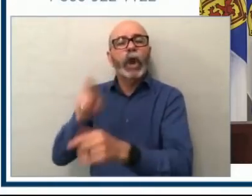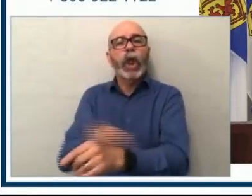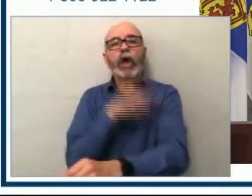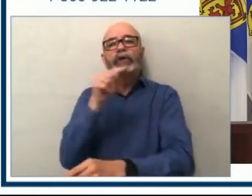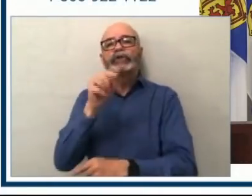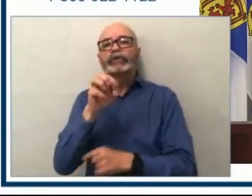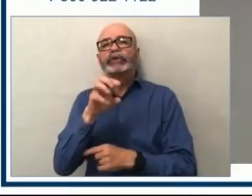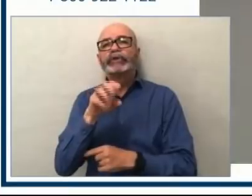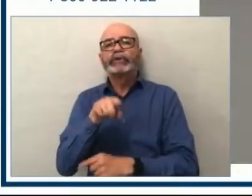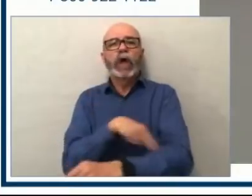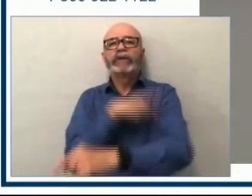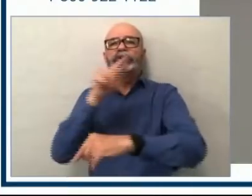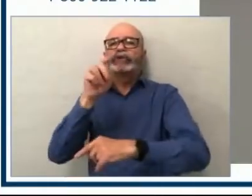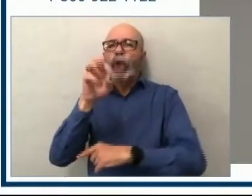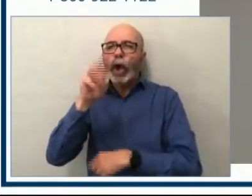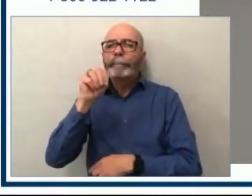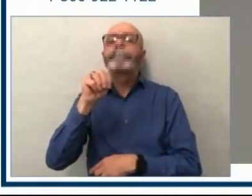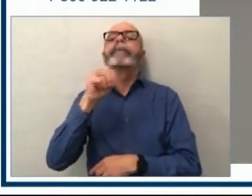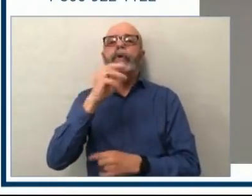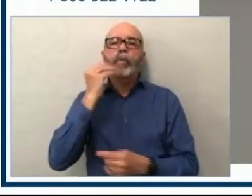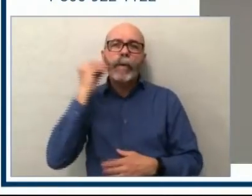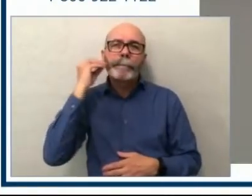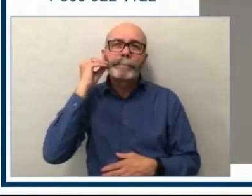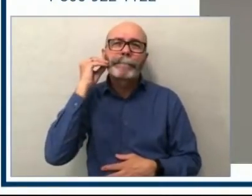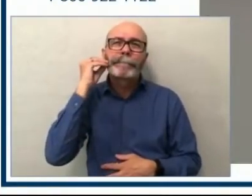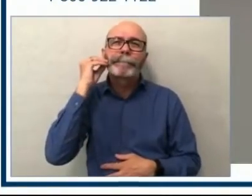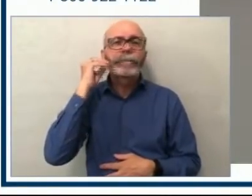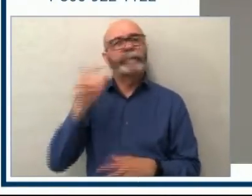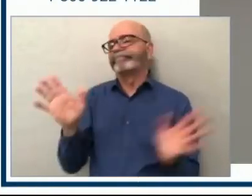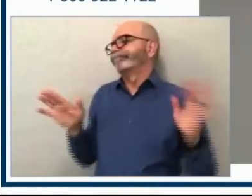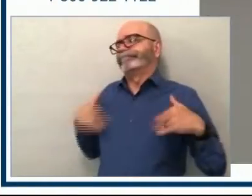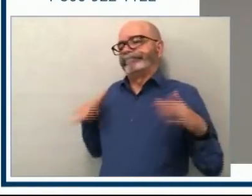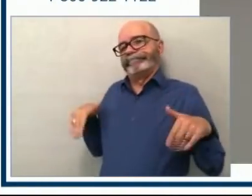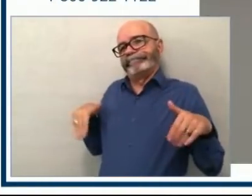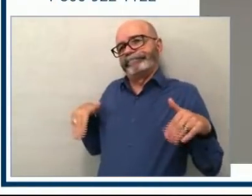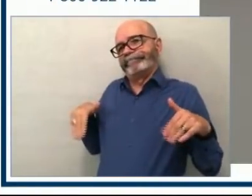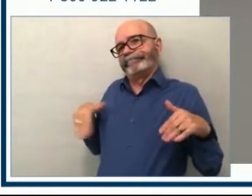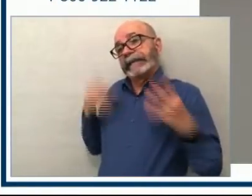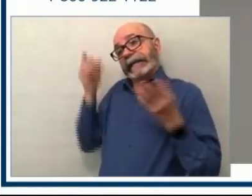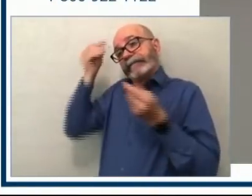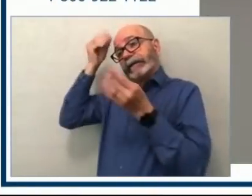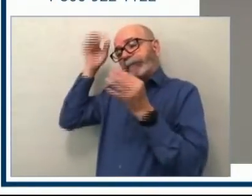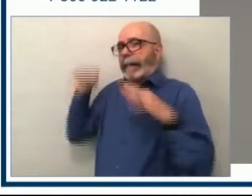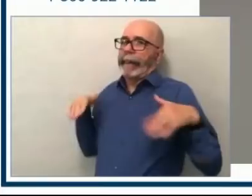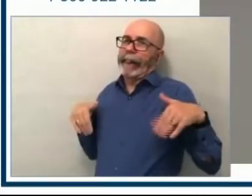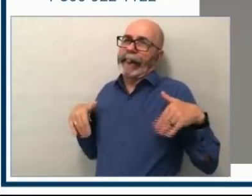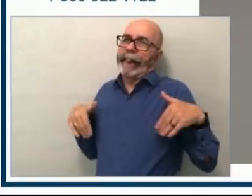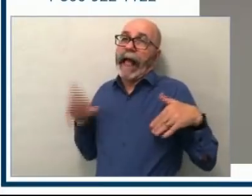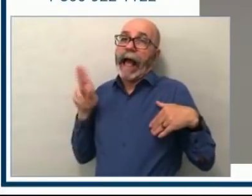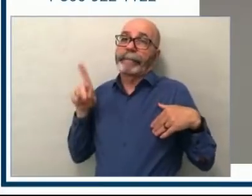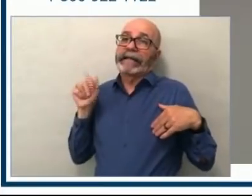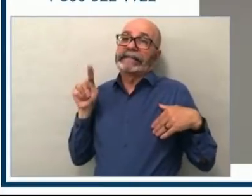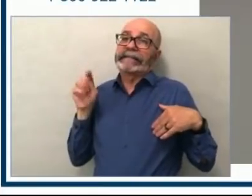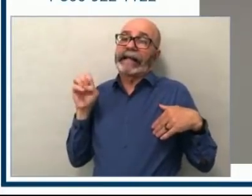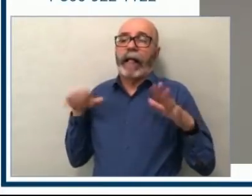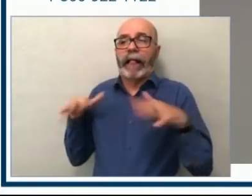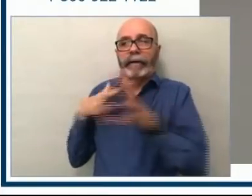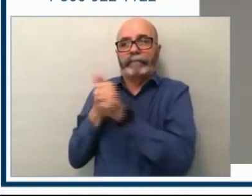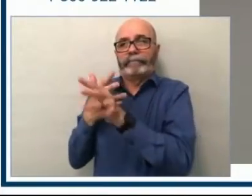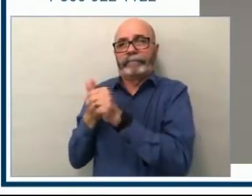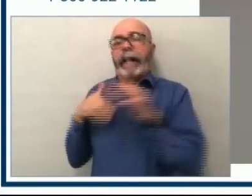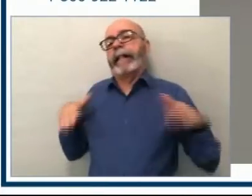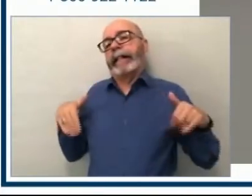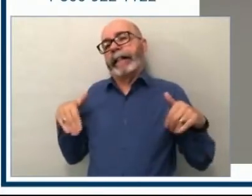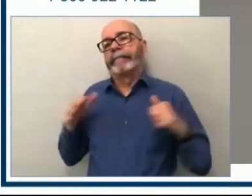So I haven't got an update on that today. We're still looking at part of it is we're waiting to see how